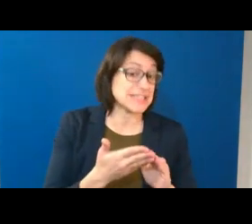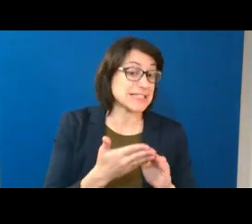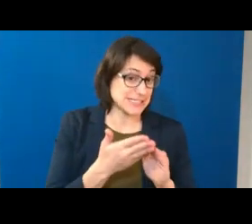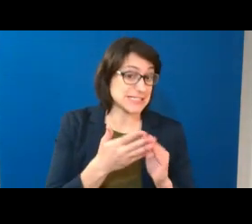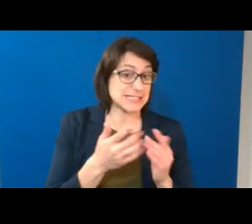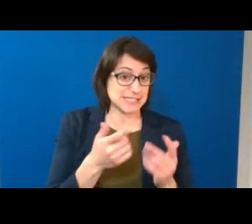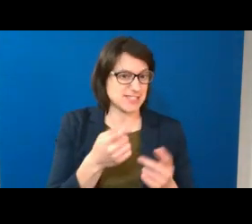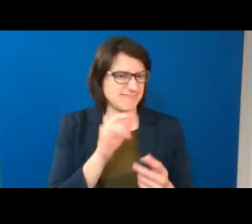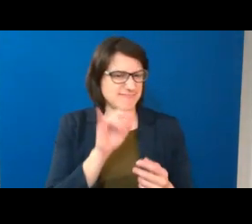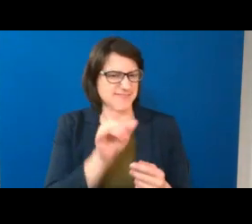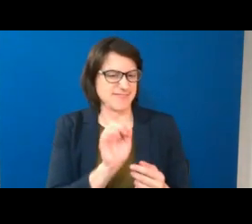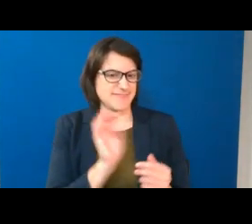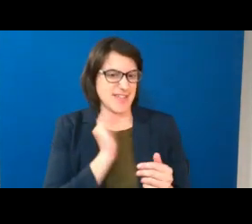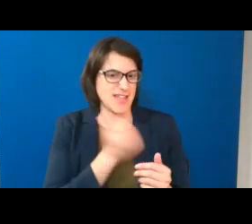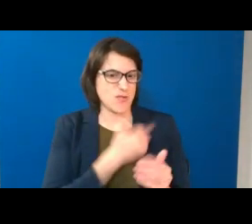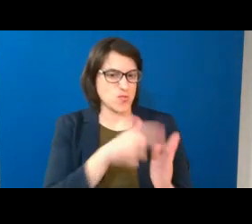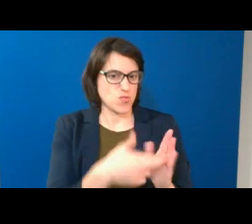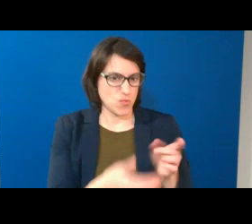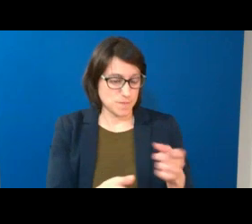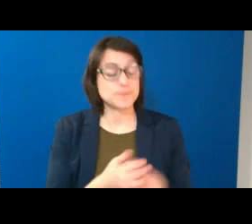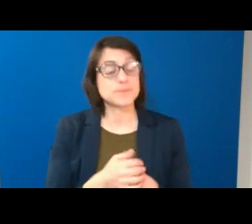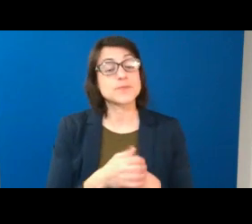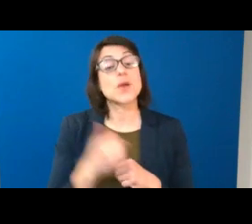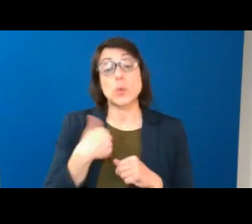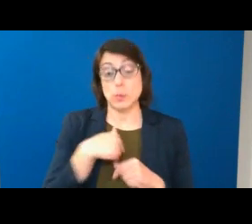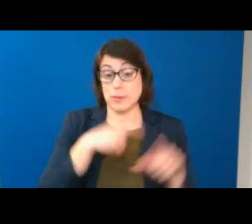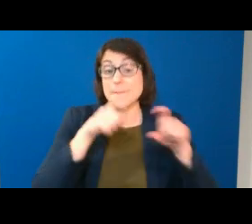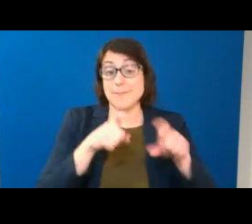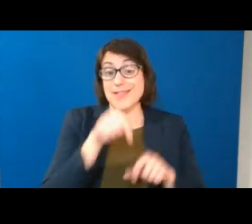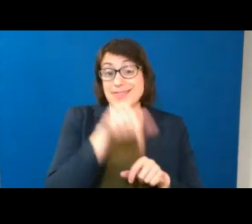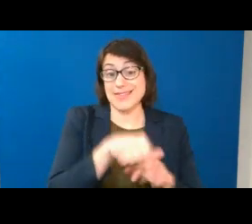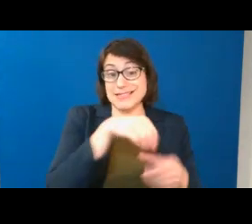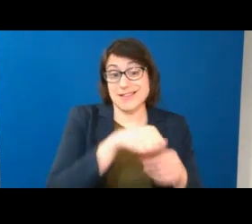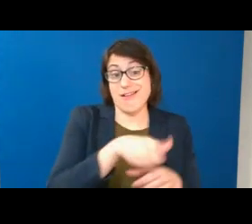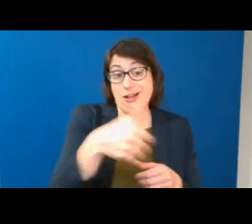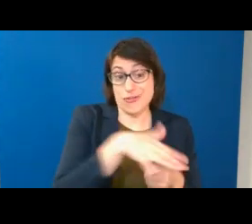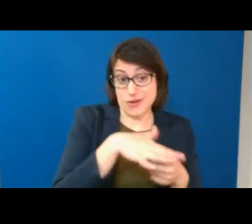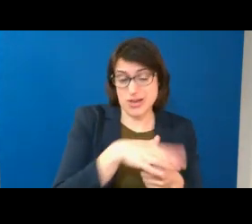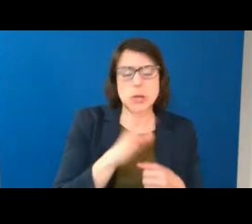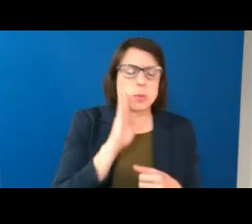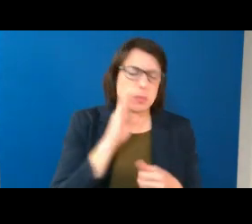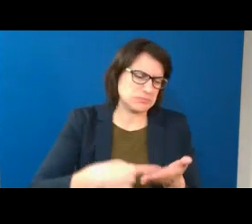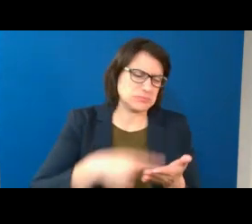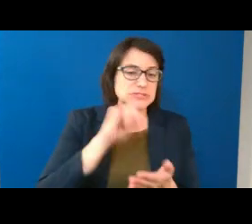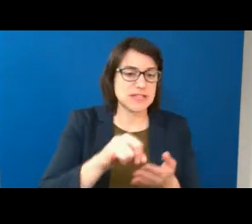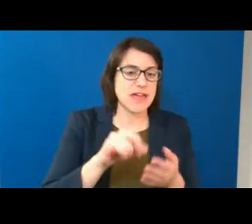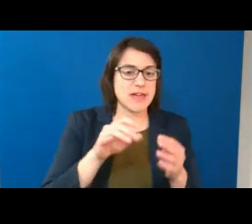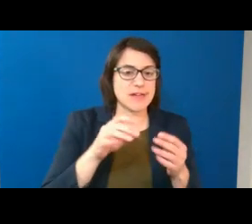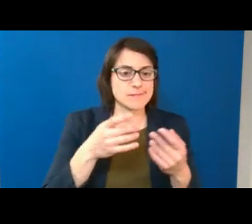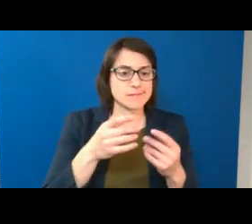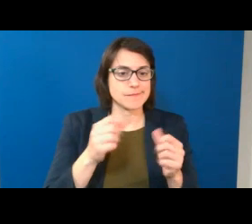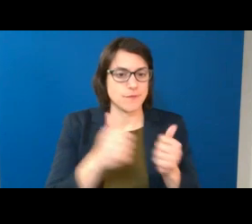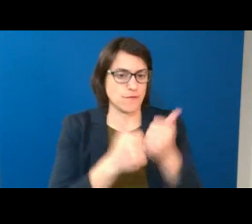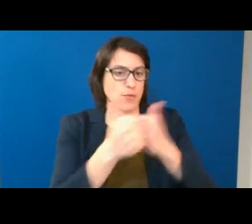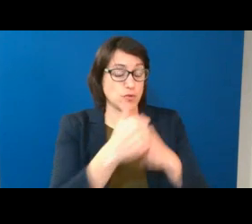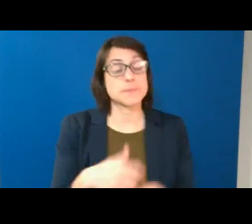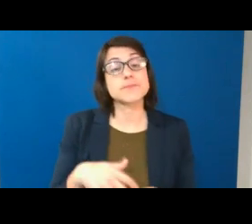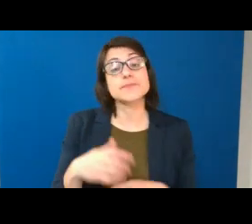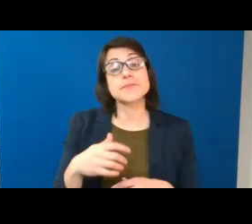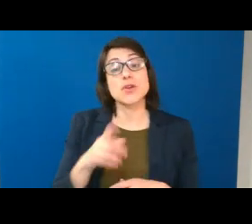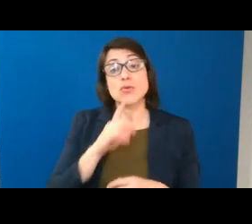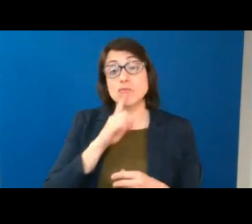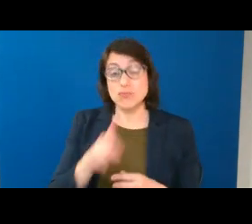program that we've piloted in another area. So I'm going to kind of talk about the framework. But really, it's all about empowering youth, giving them